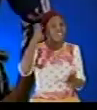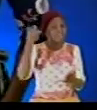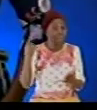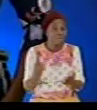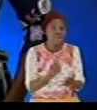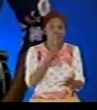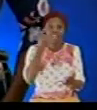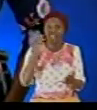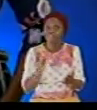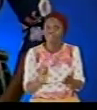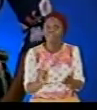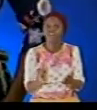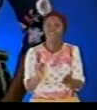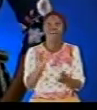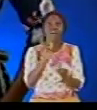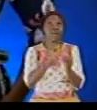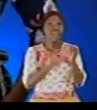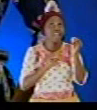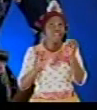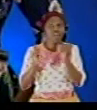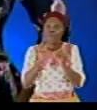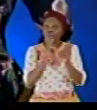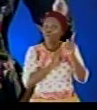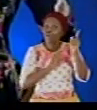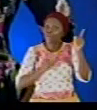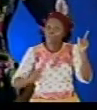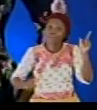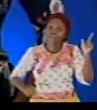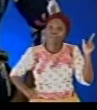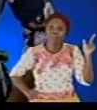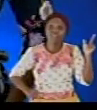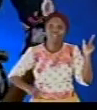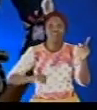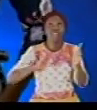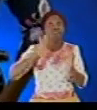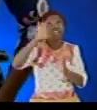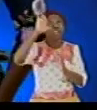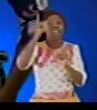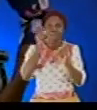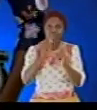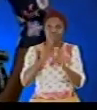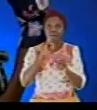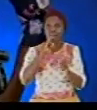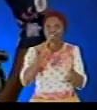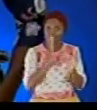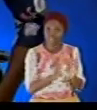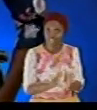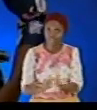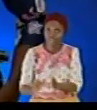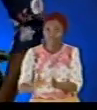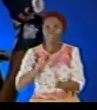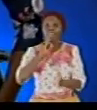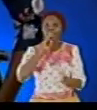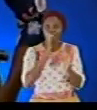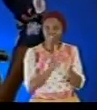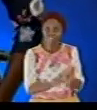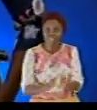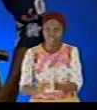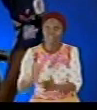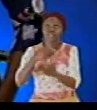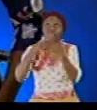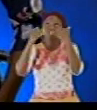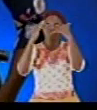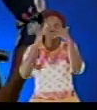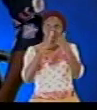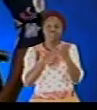forever, forever. Oh Lord, thy word is settled in